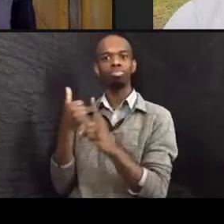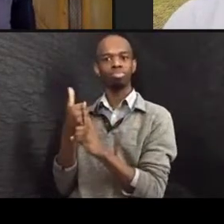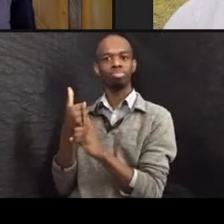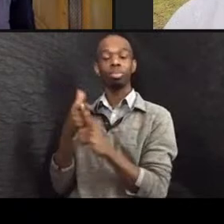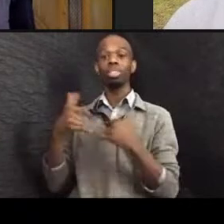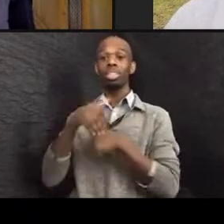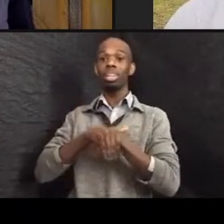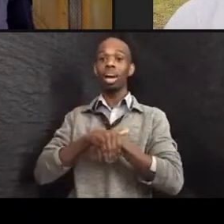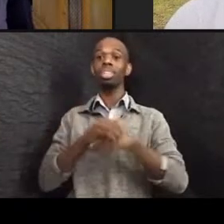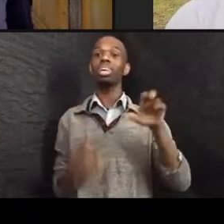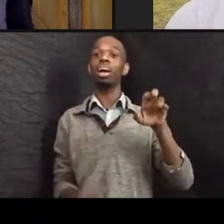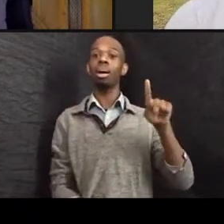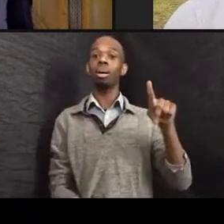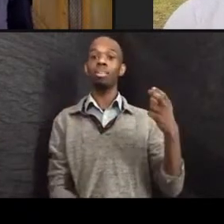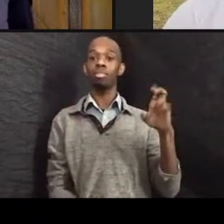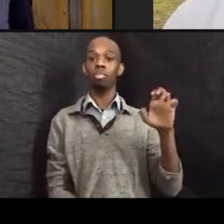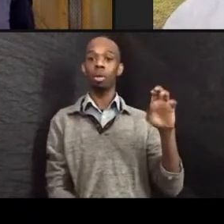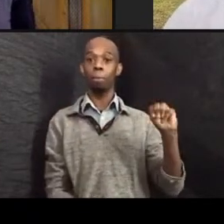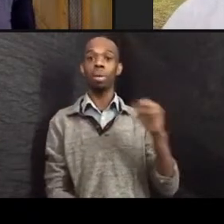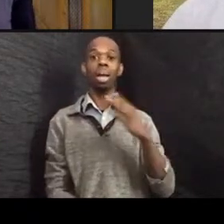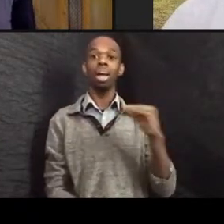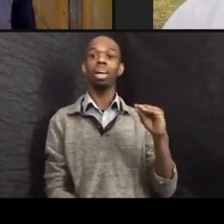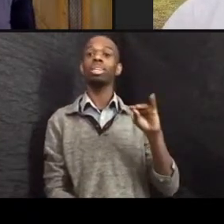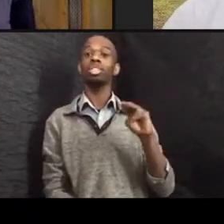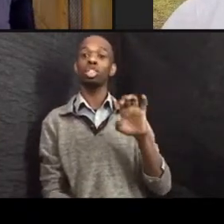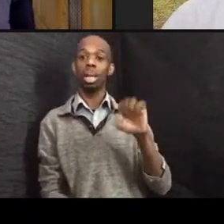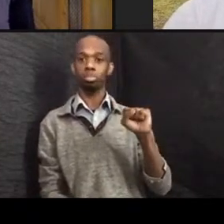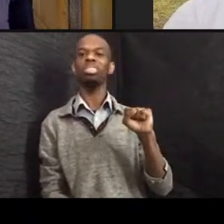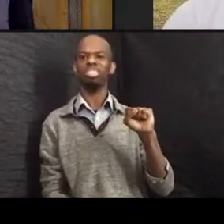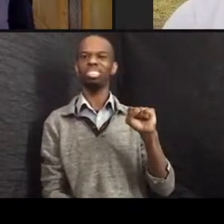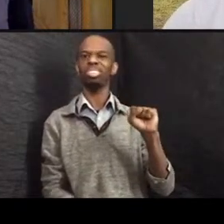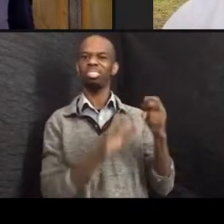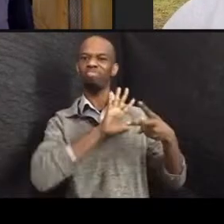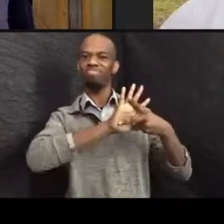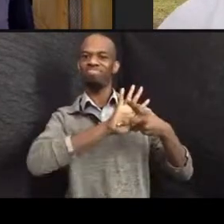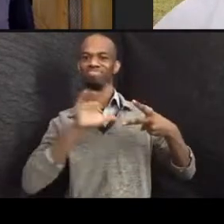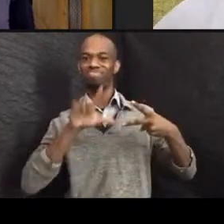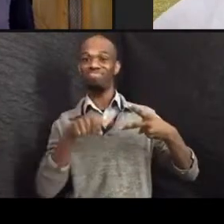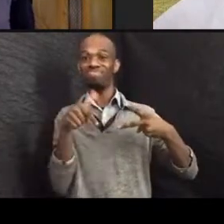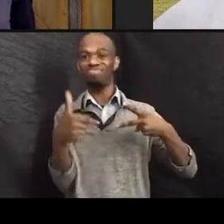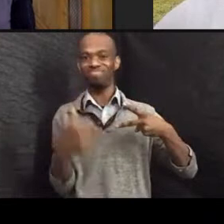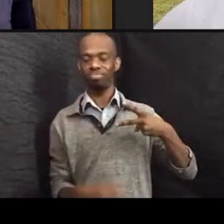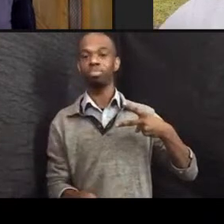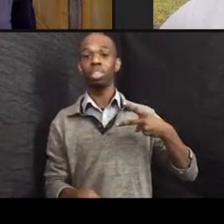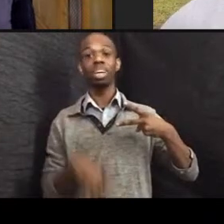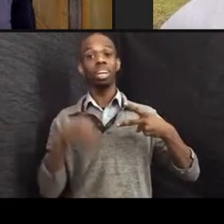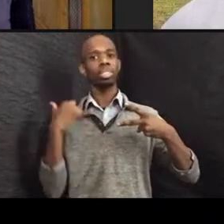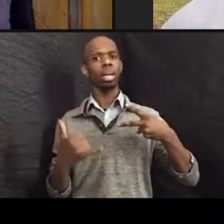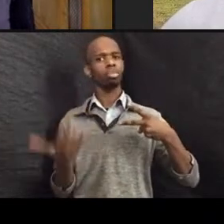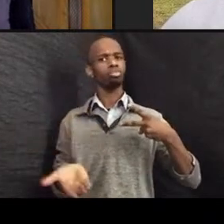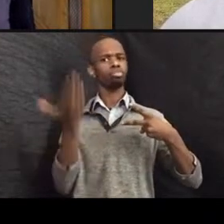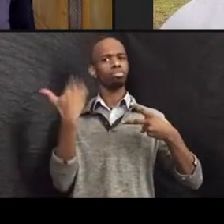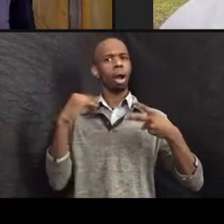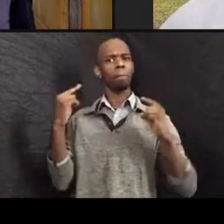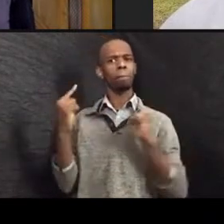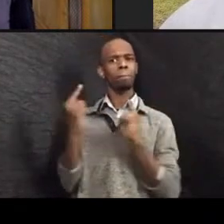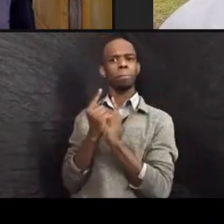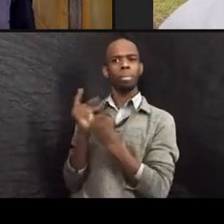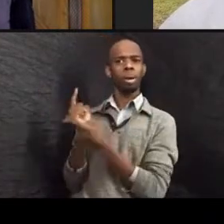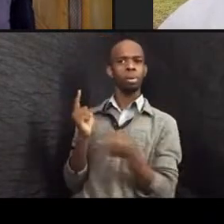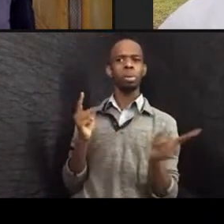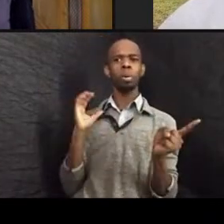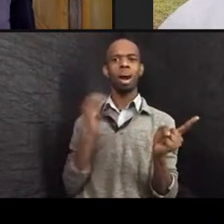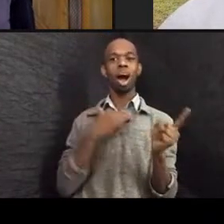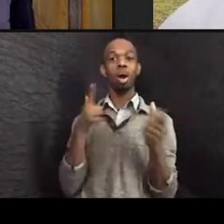Cricket Colter's turn. Please meet some of our very large BDS family. I will